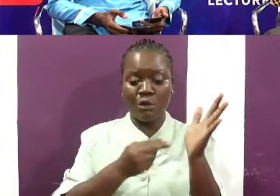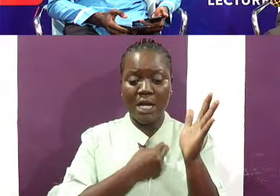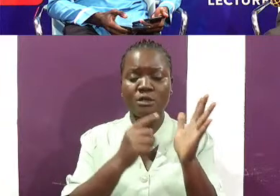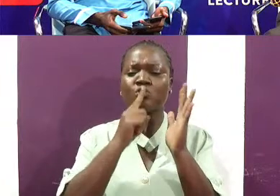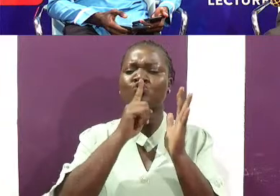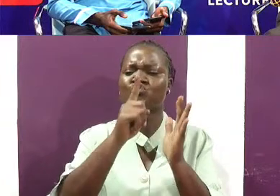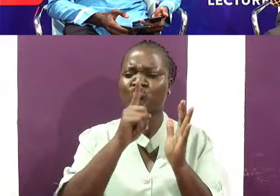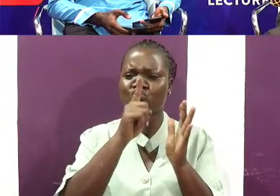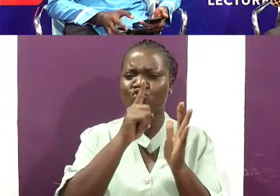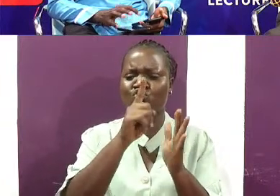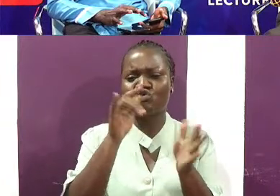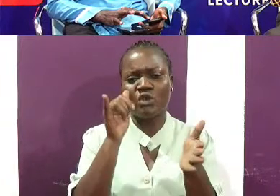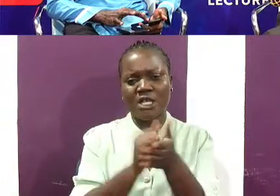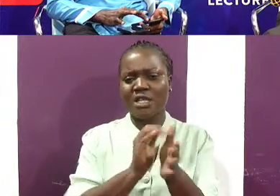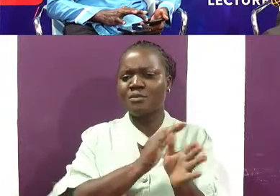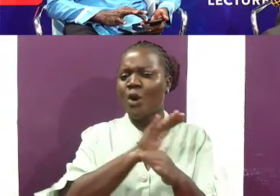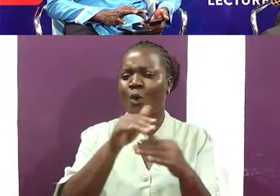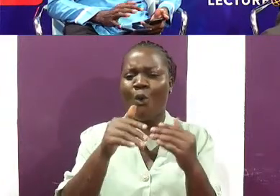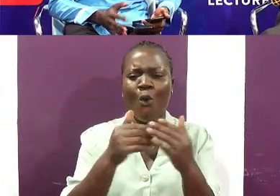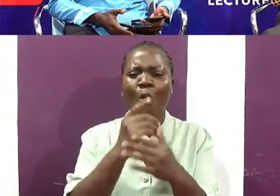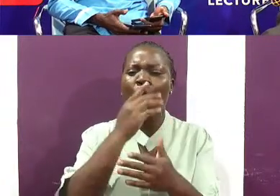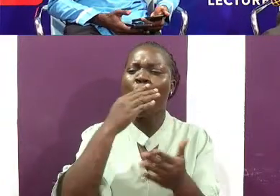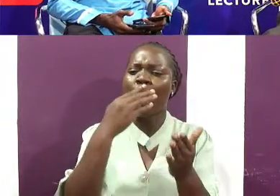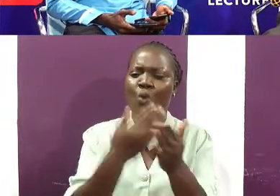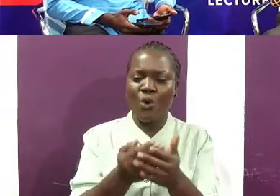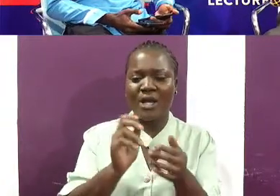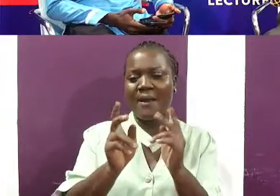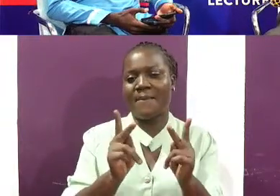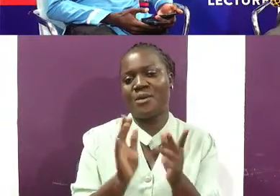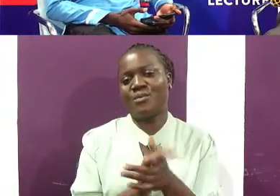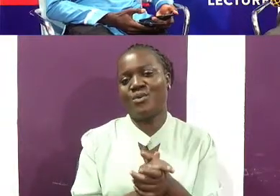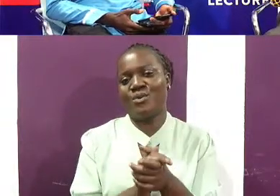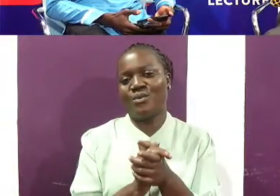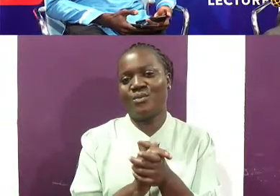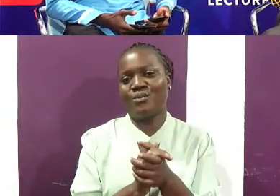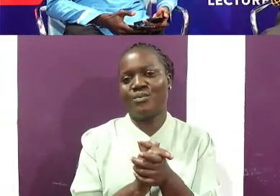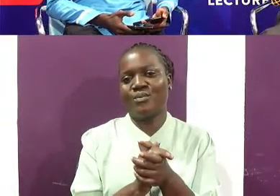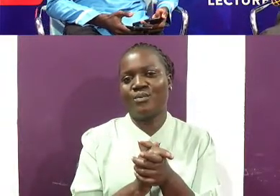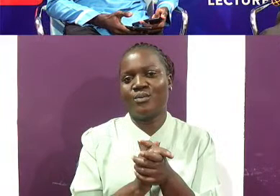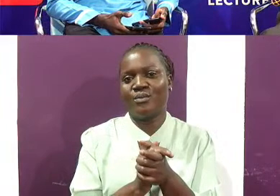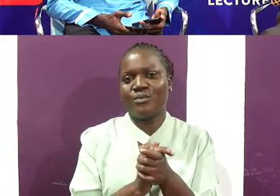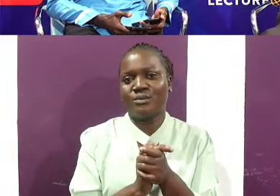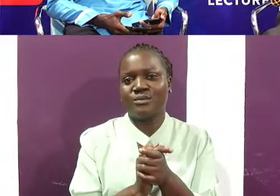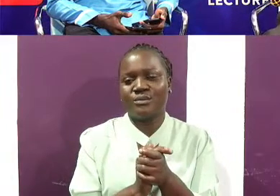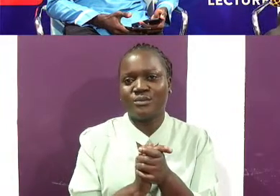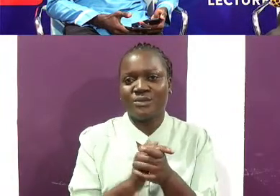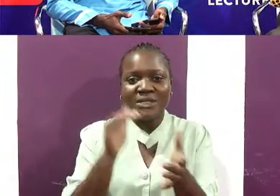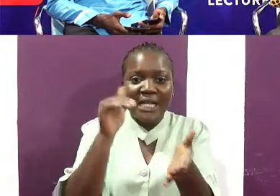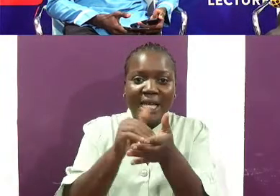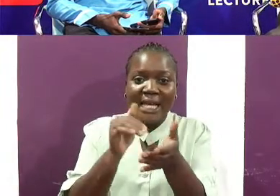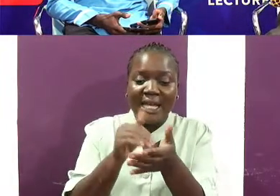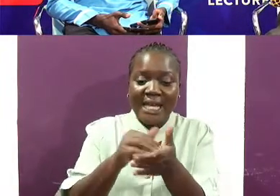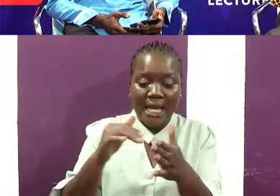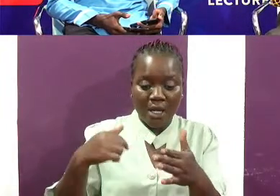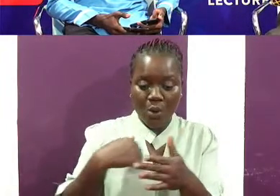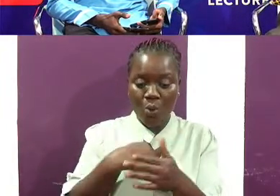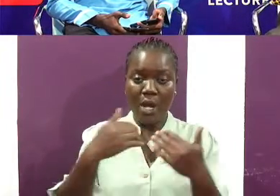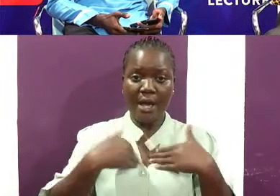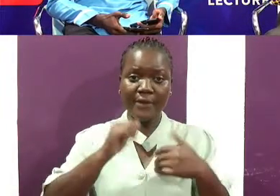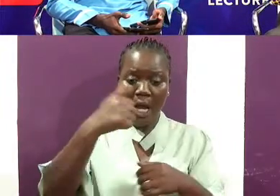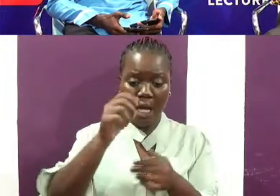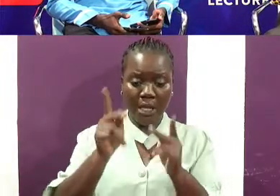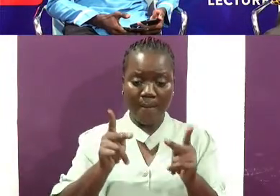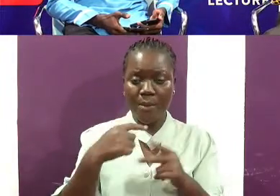kan say enye mo a moti studio ho enko ni mum ye wonyanu bi ho rom a omo echire ho rom so a omo edi wo mu sika e contribute